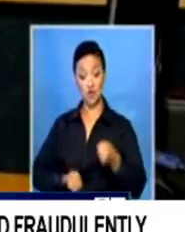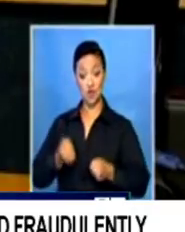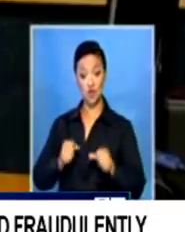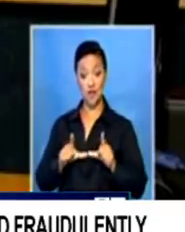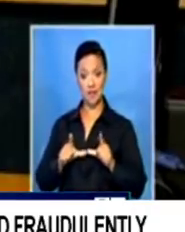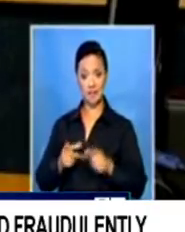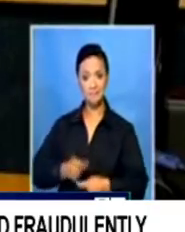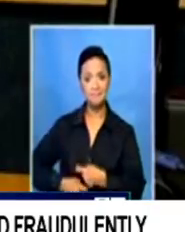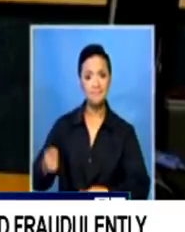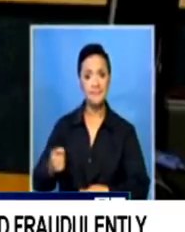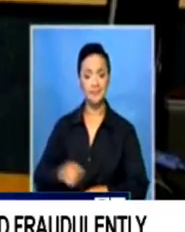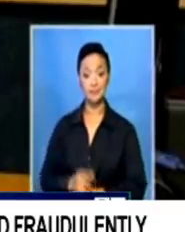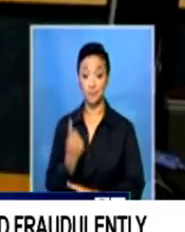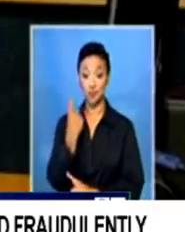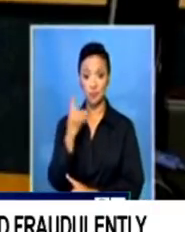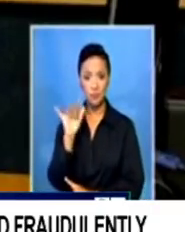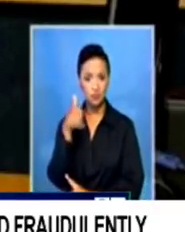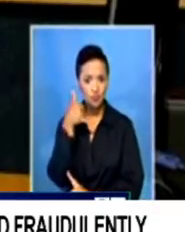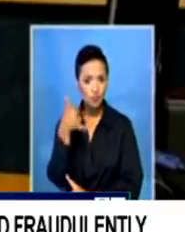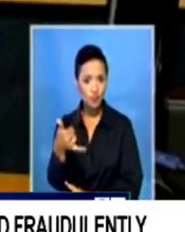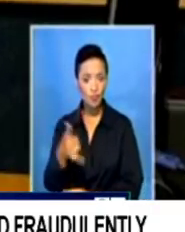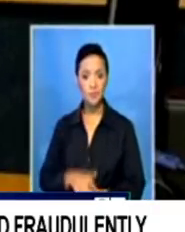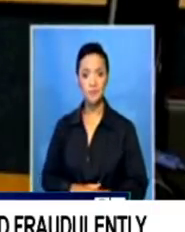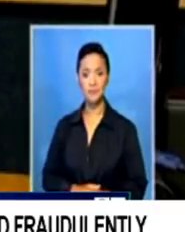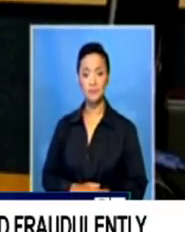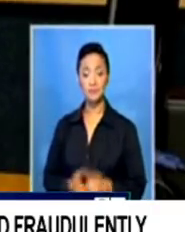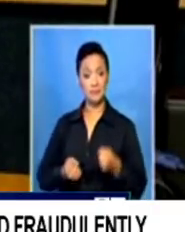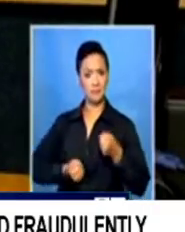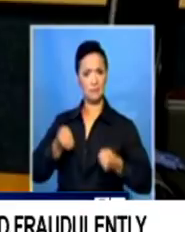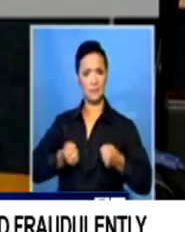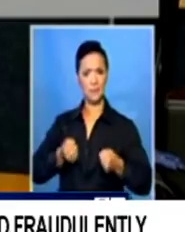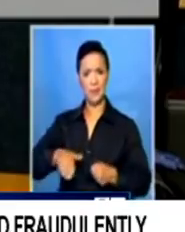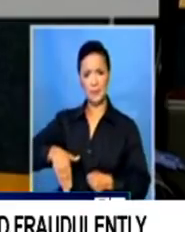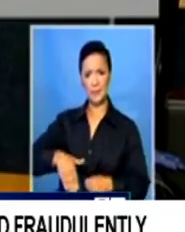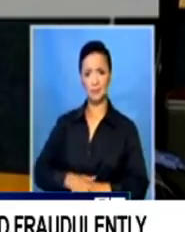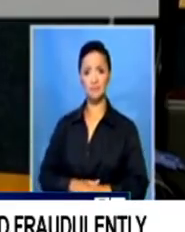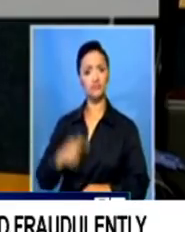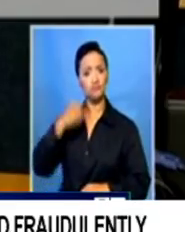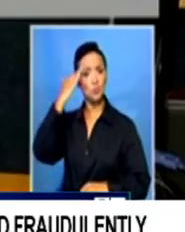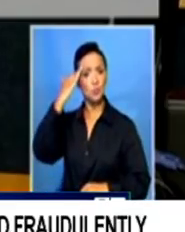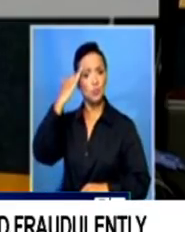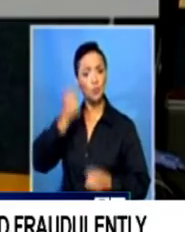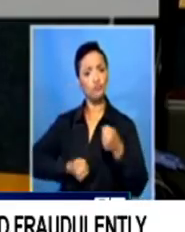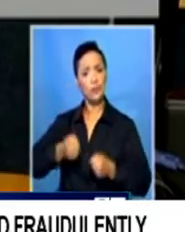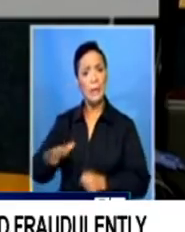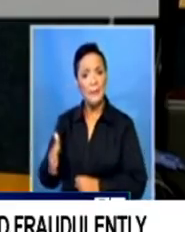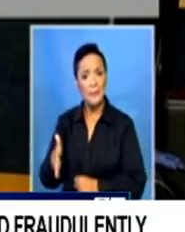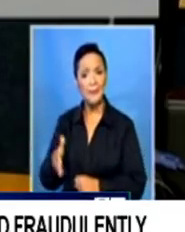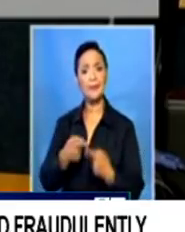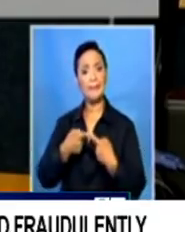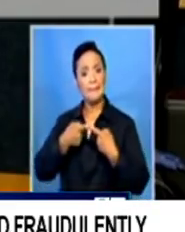mean, how long do you suspect this has been going on for? I think it's been going on for quite some